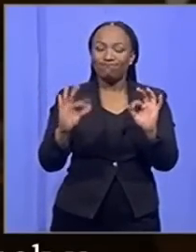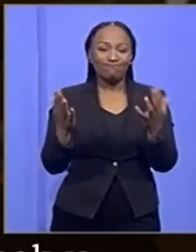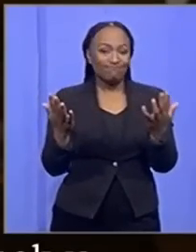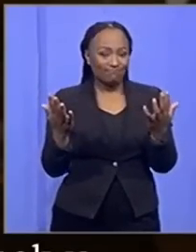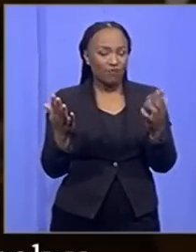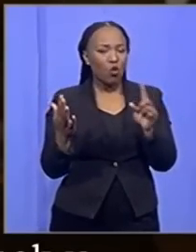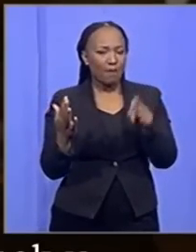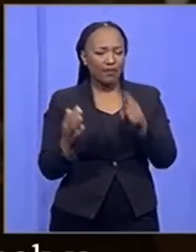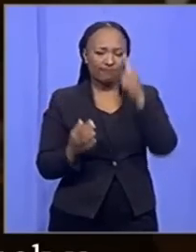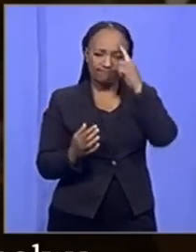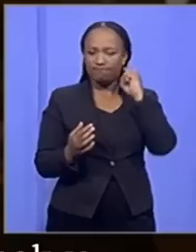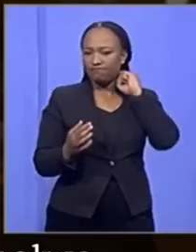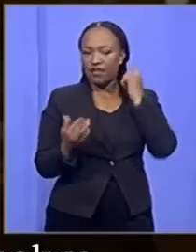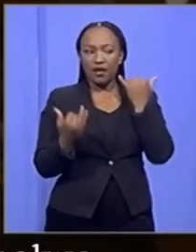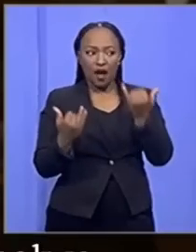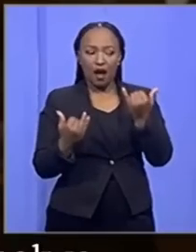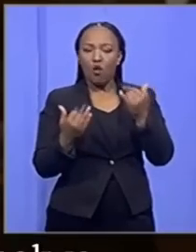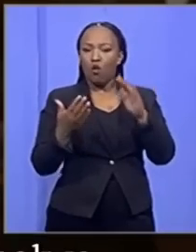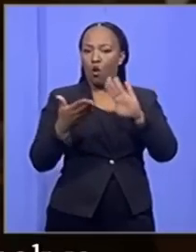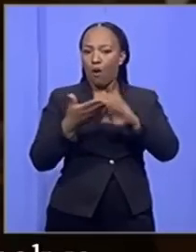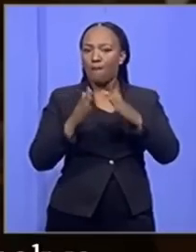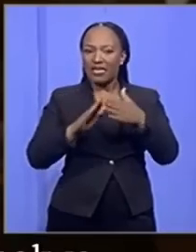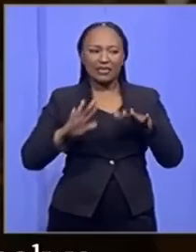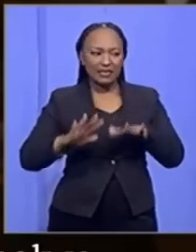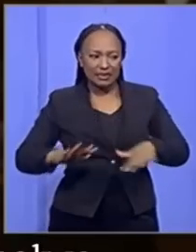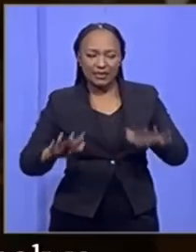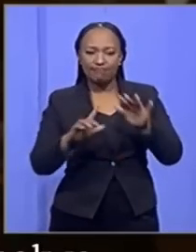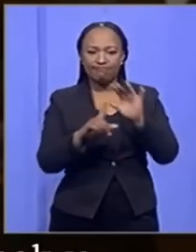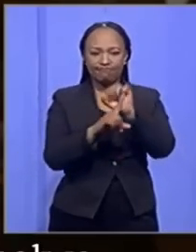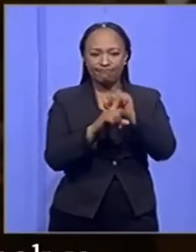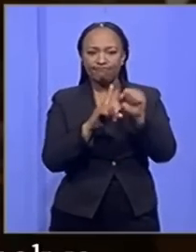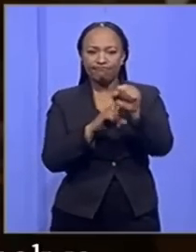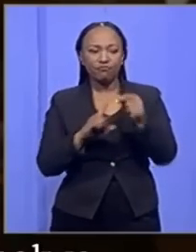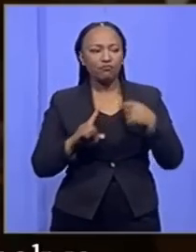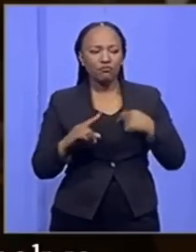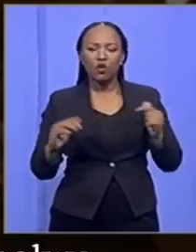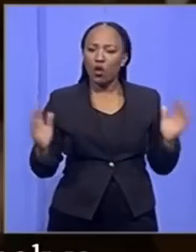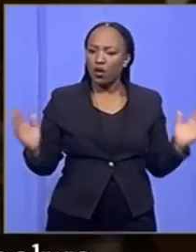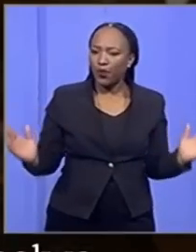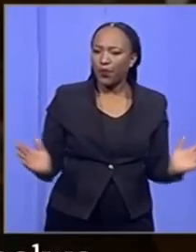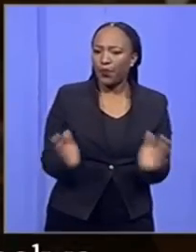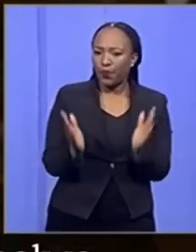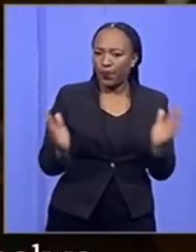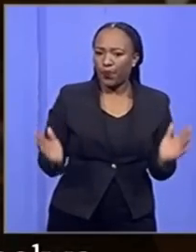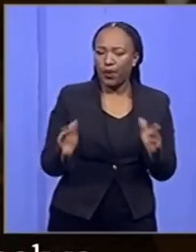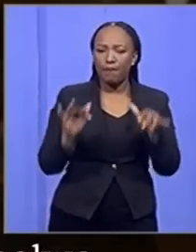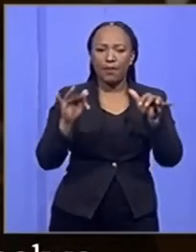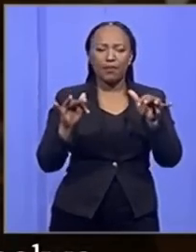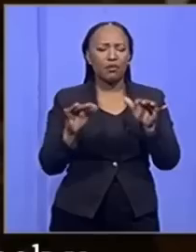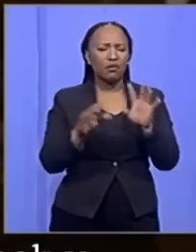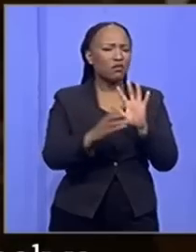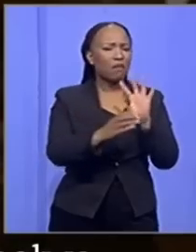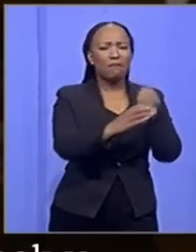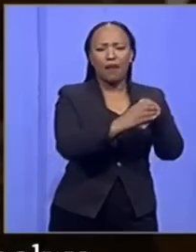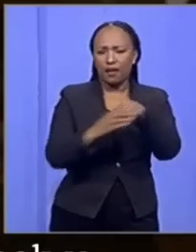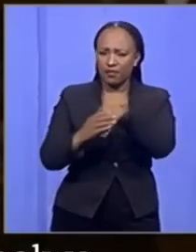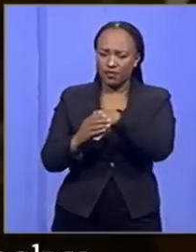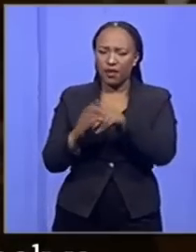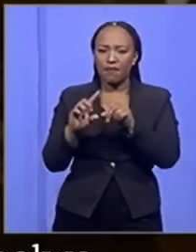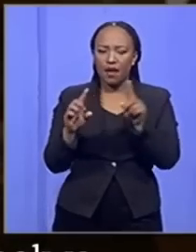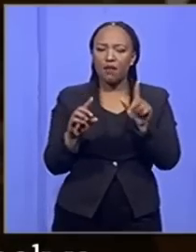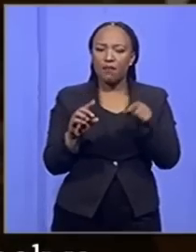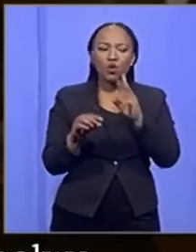in a rules-based society and in a society where we encourage people not to indulge in self-doubt, but to use